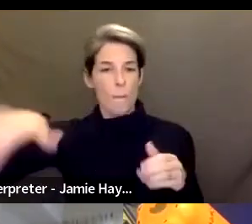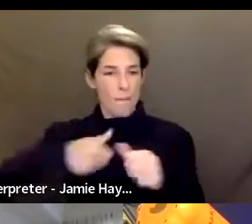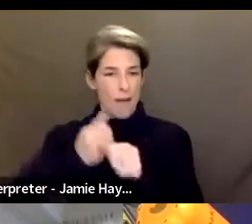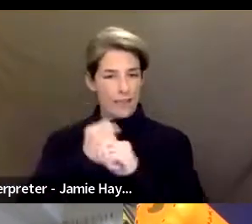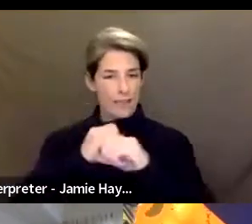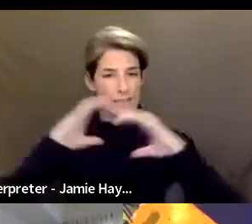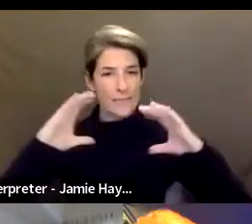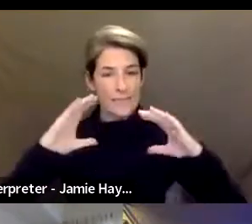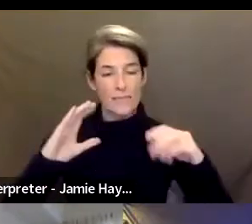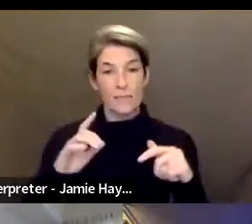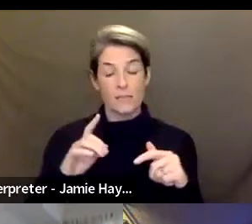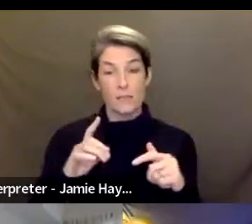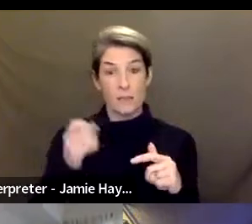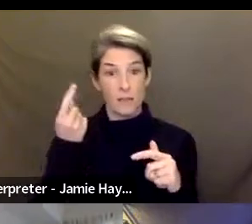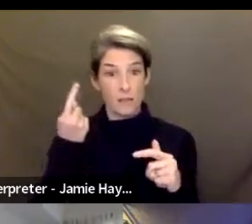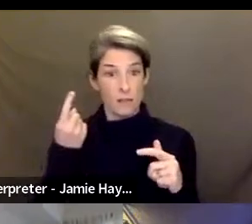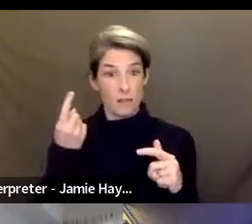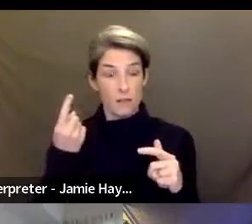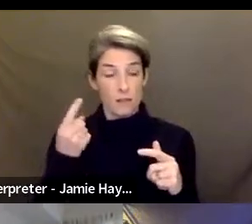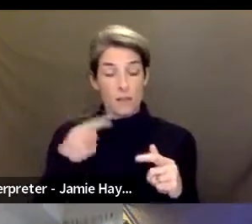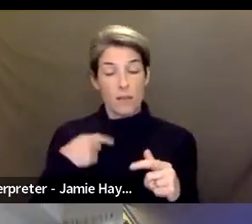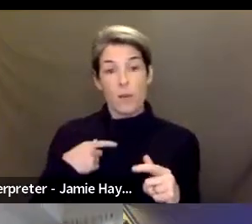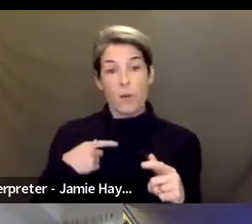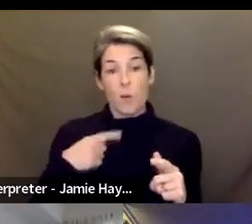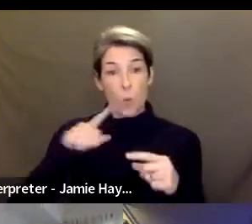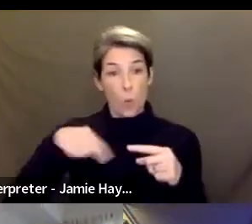cultural coordinating after the execution of George Floyd